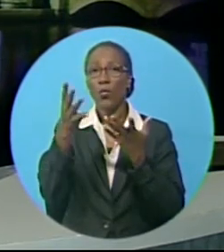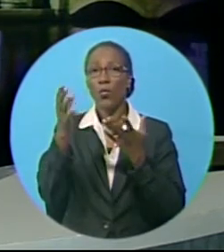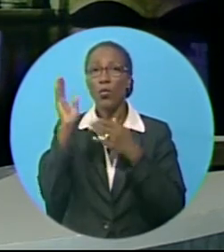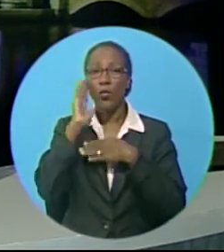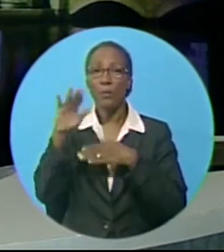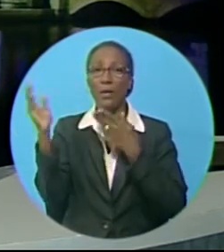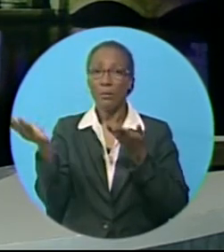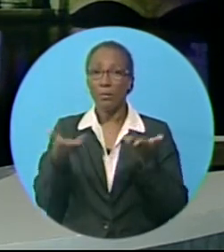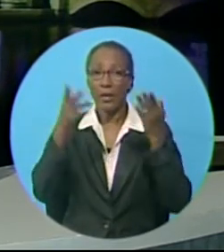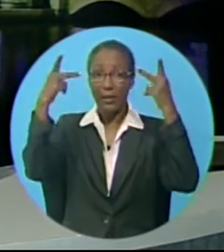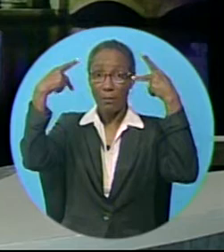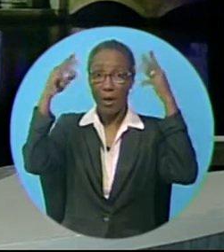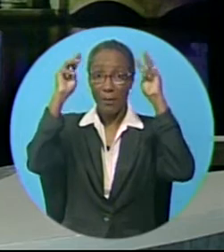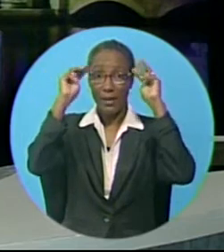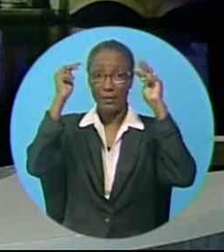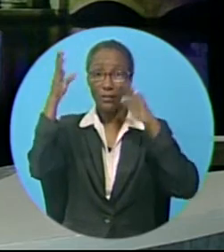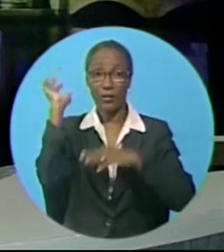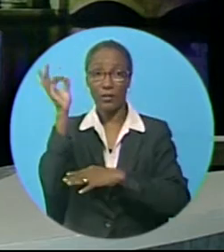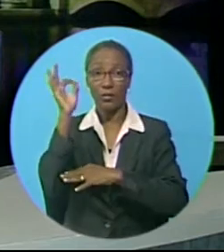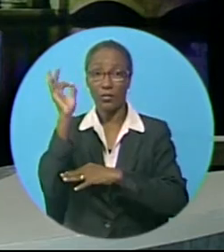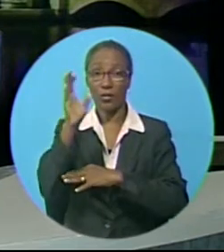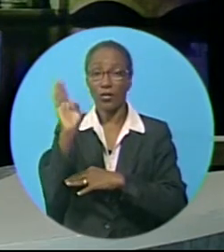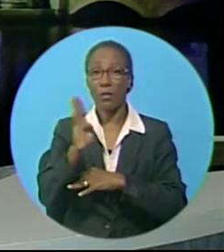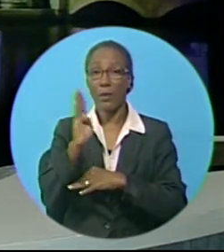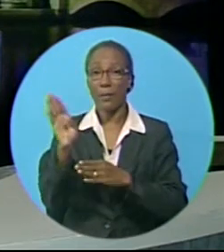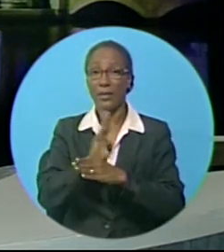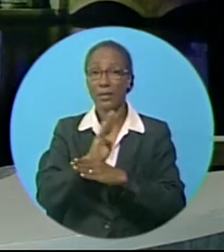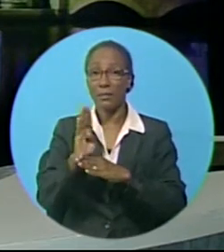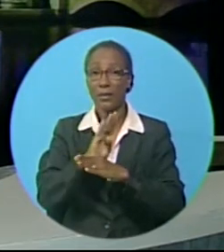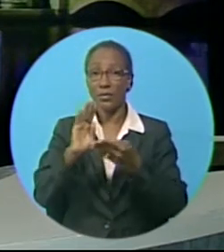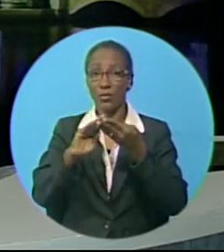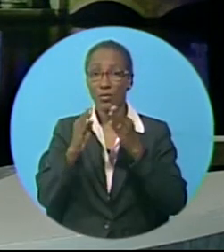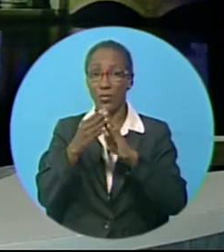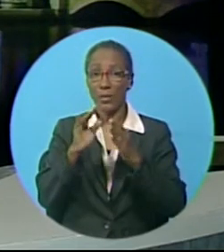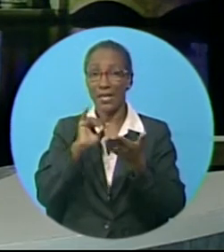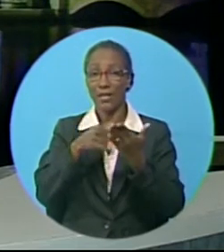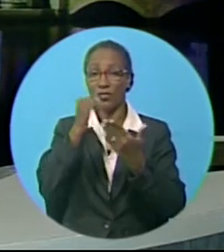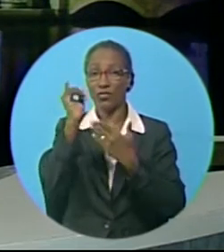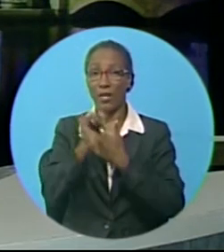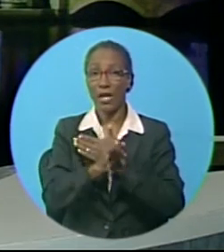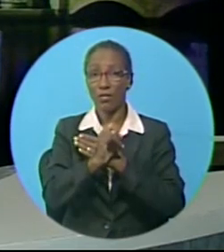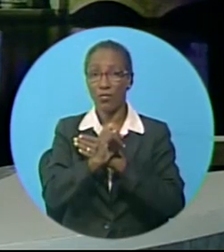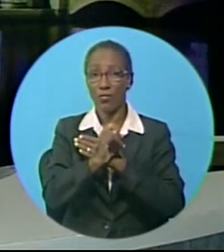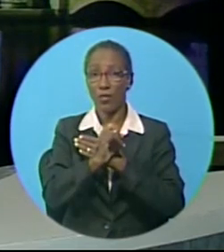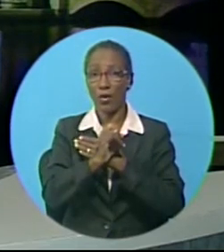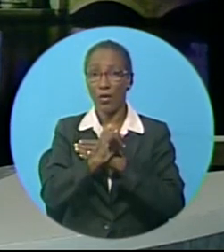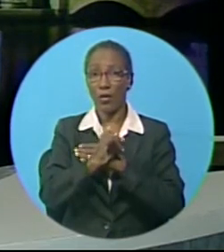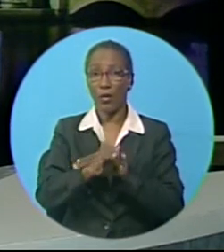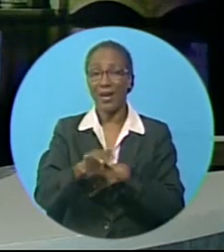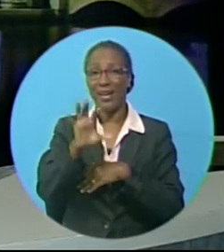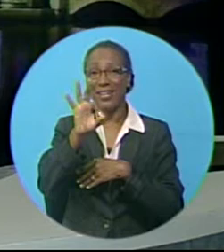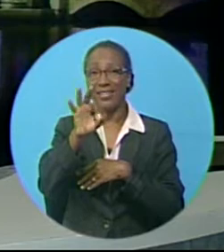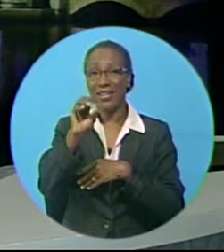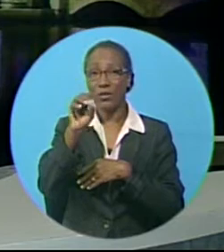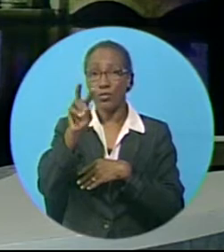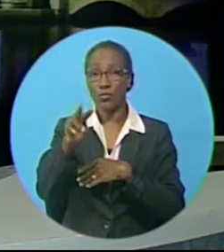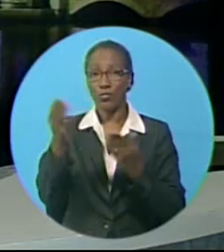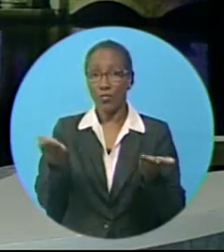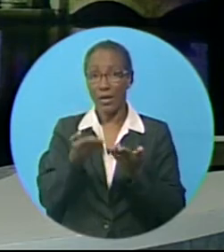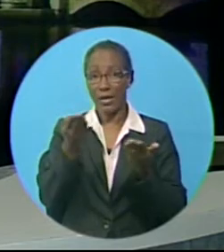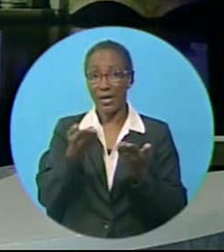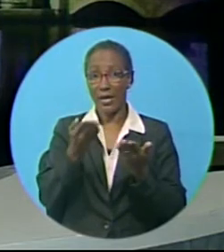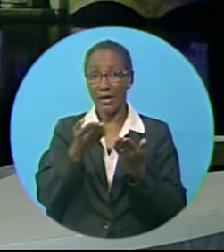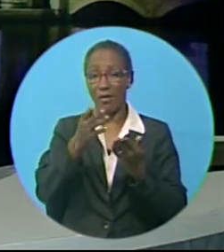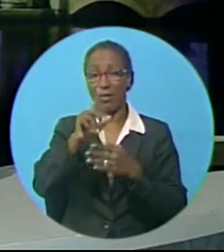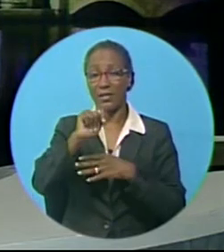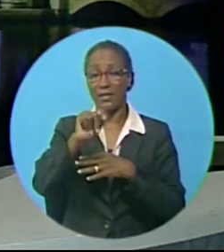the Prime Minister's address to the Barbados Chamber of Commerce and Industry's January luncheon at 9:02 tonight, right here on CBC TV8.